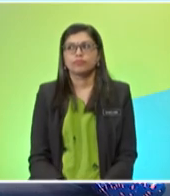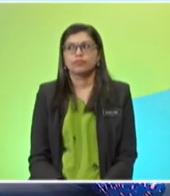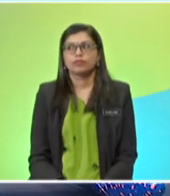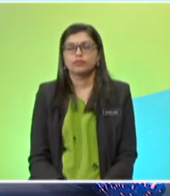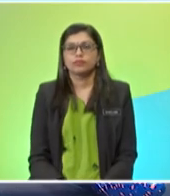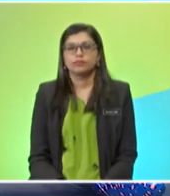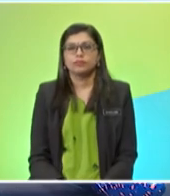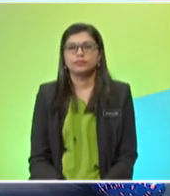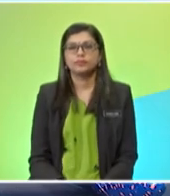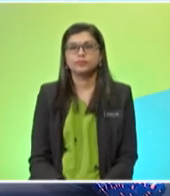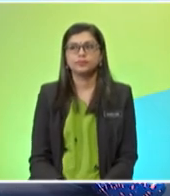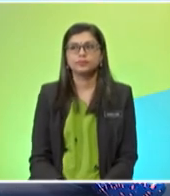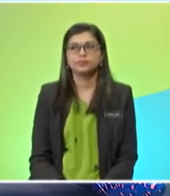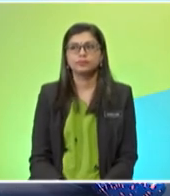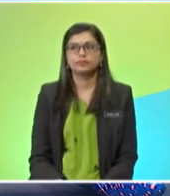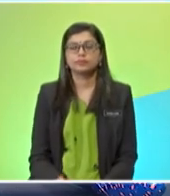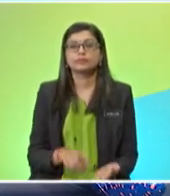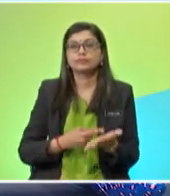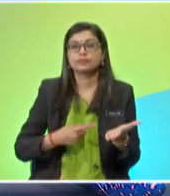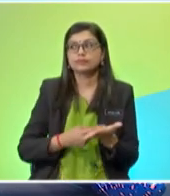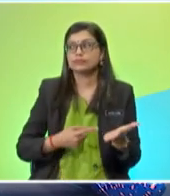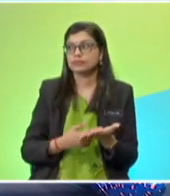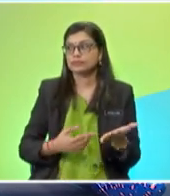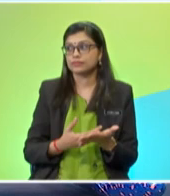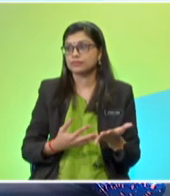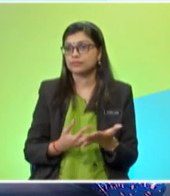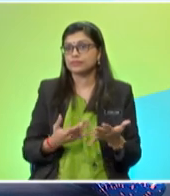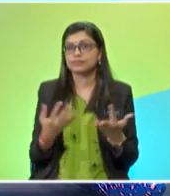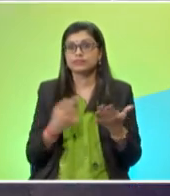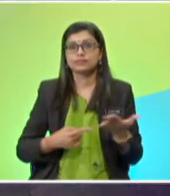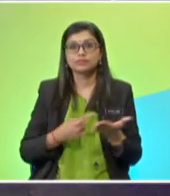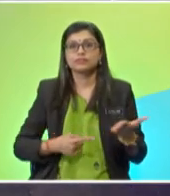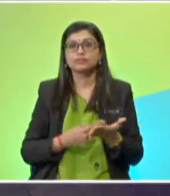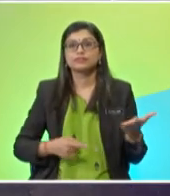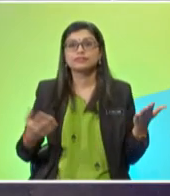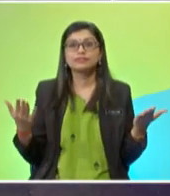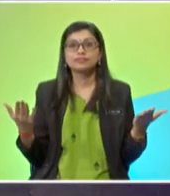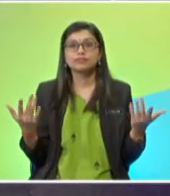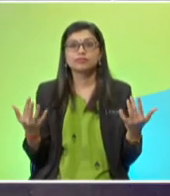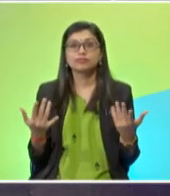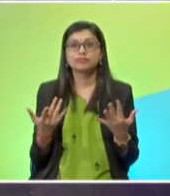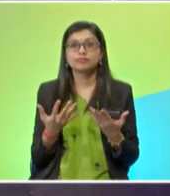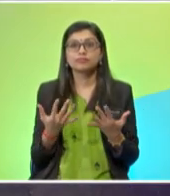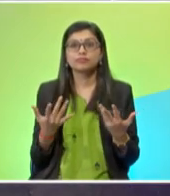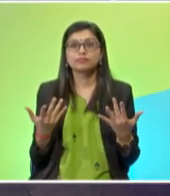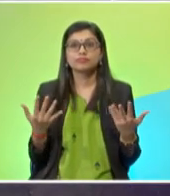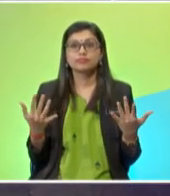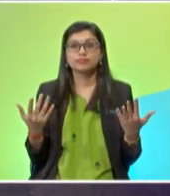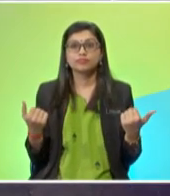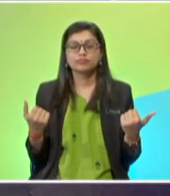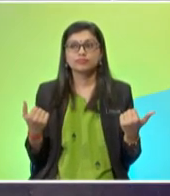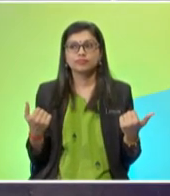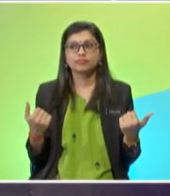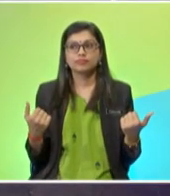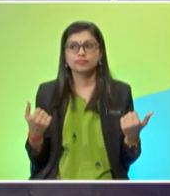there. Okay. Okay, so what so is this? Choose what is this? The one at the bottom. Now, it must be.